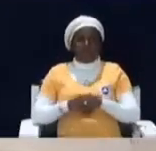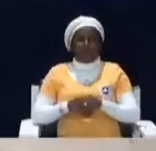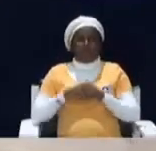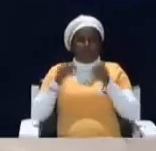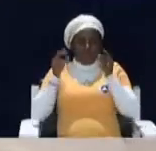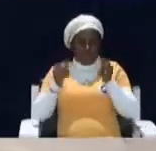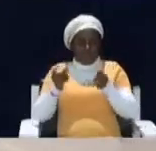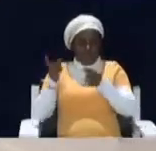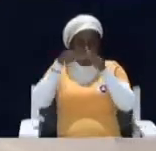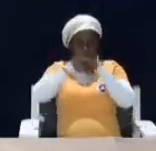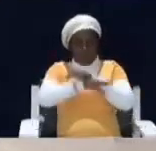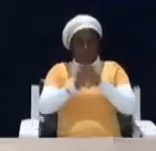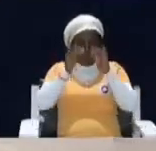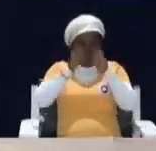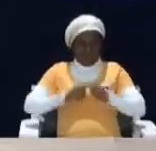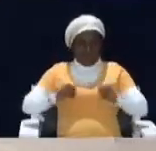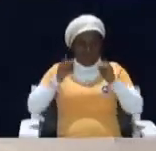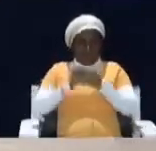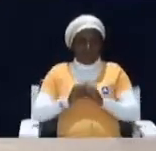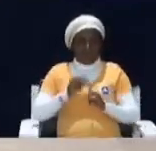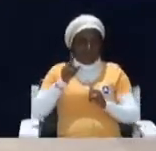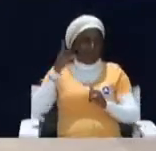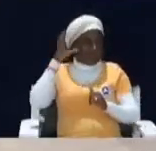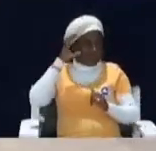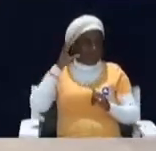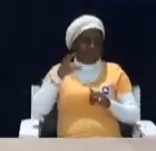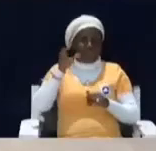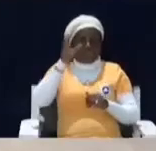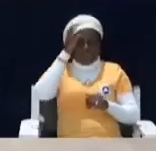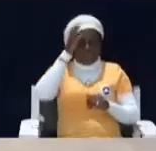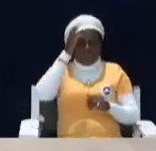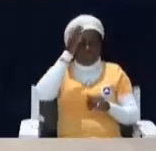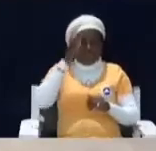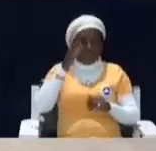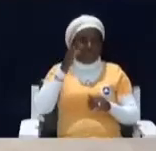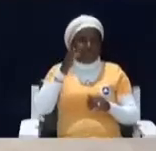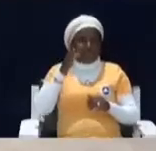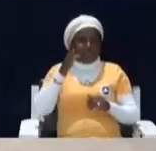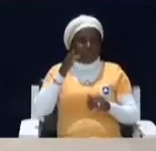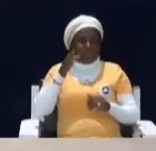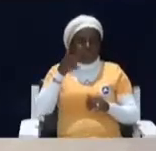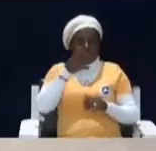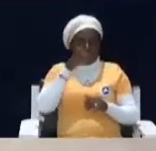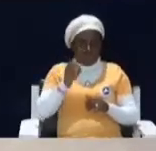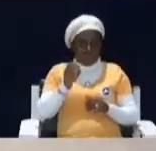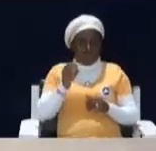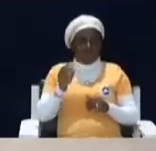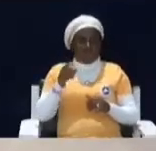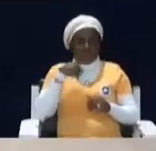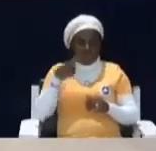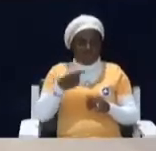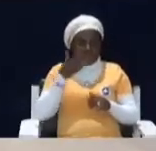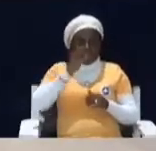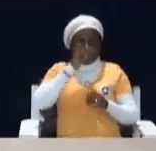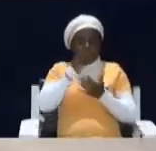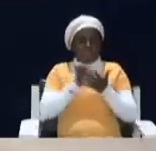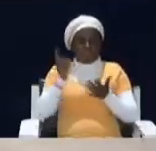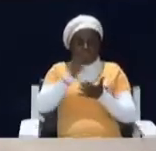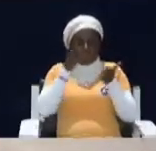as I entered the campground, I heard daddy, our daddy in the Lord, Daddy Adeboye, said, there is someone